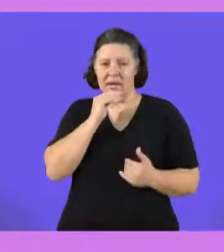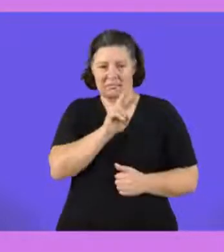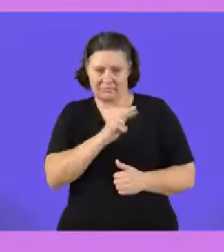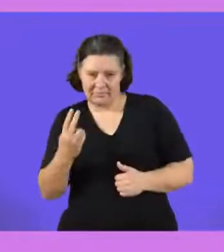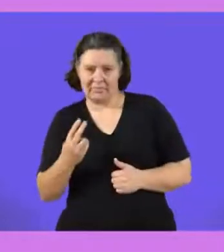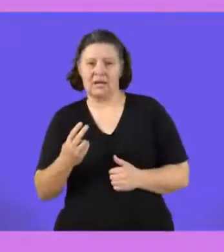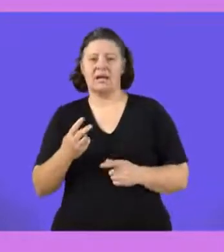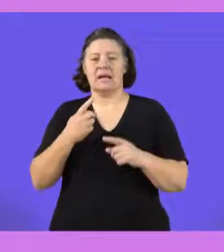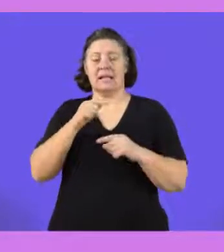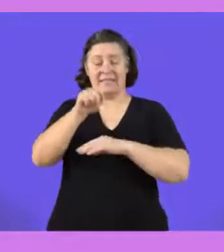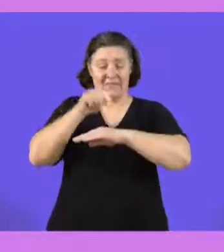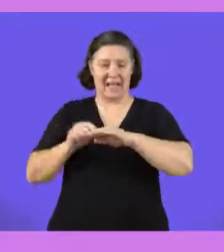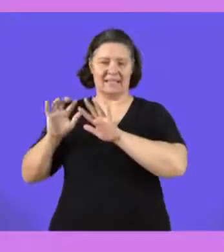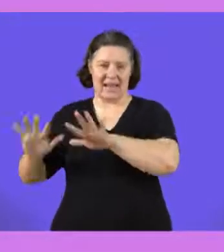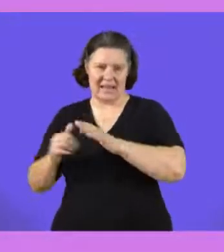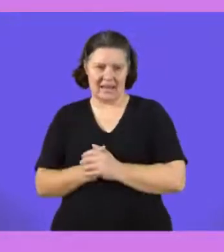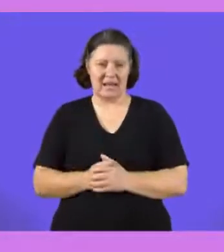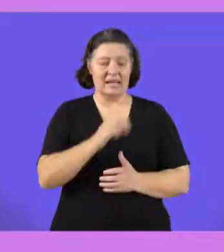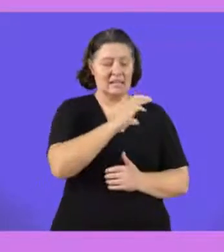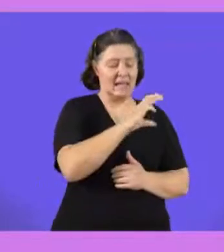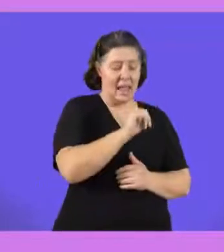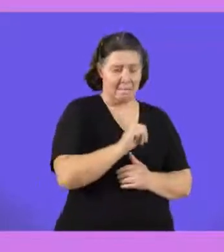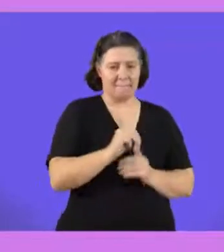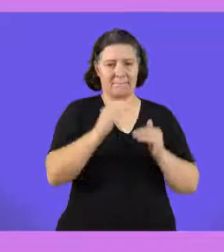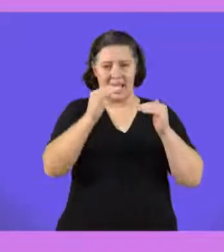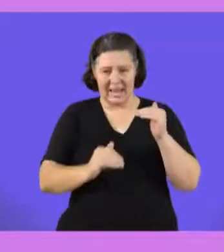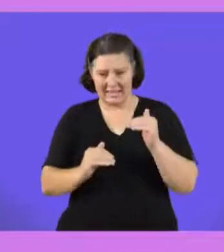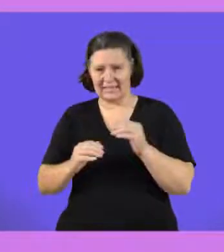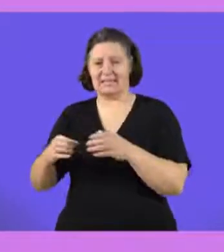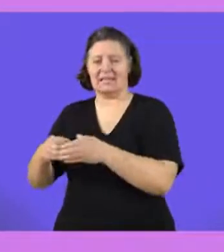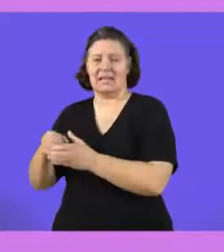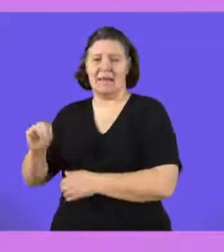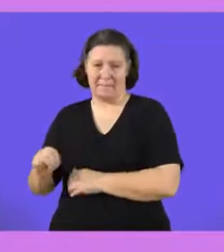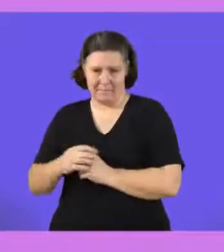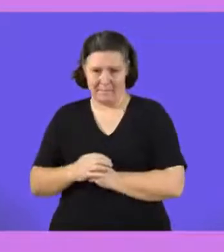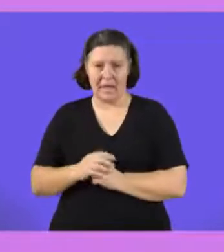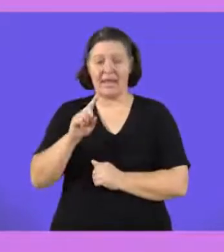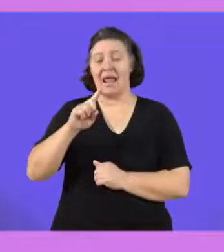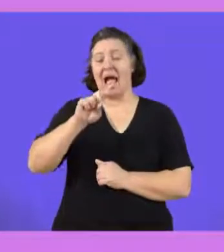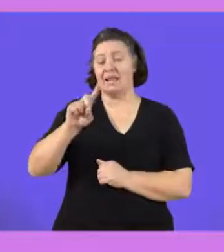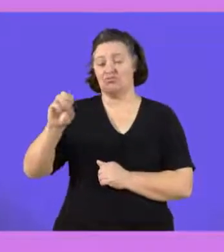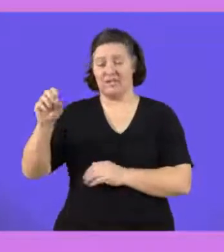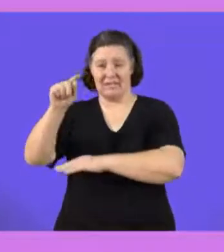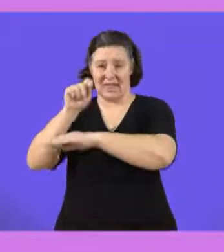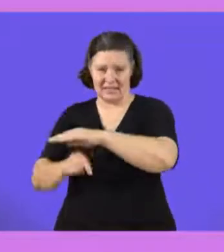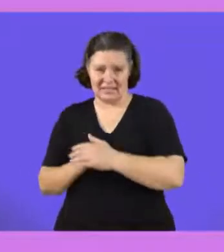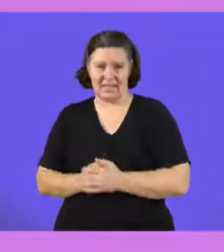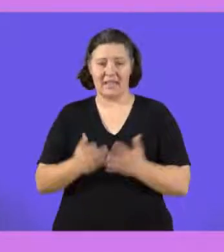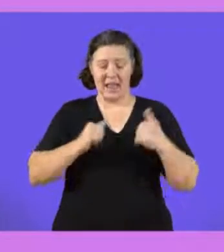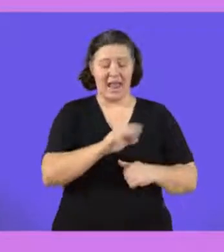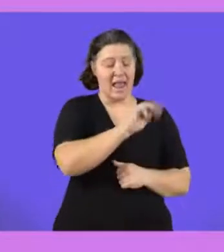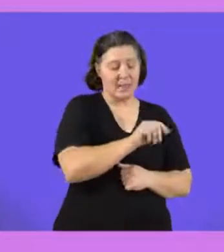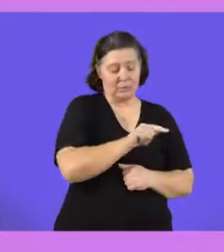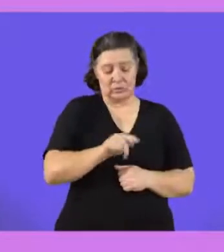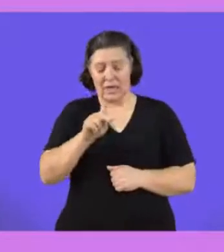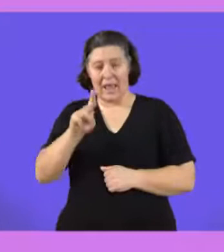case will be 10. Then centimeters smaller than meters. Conversion factor 100. And then lastly, meters